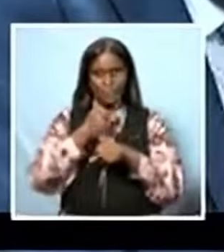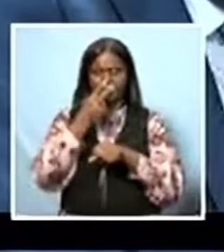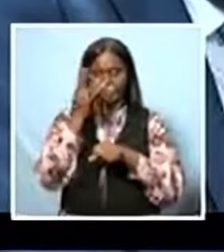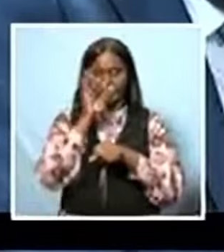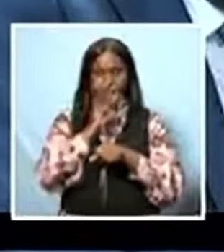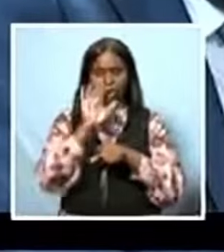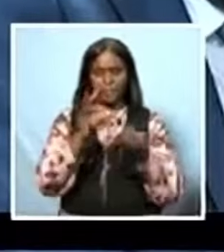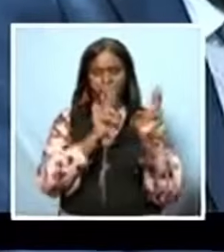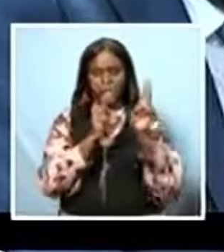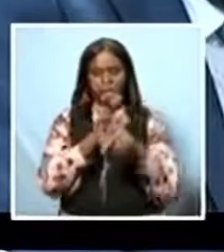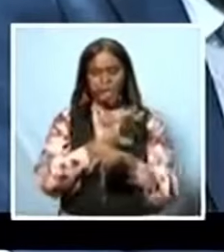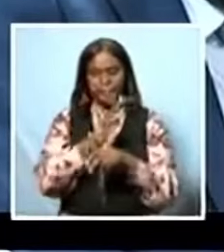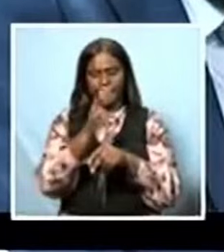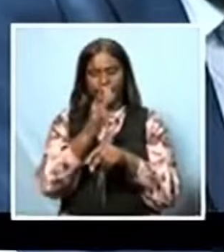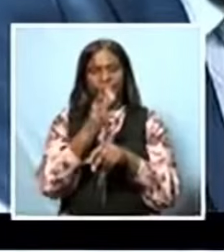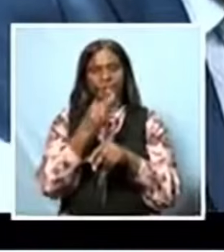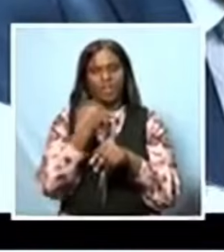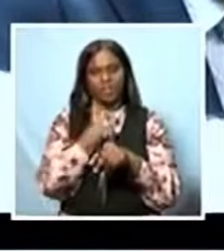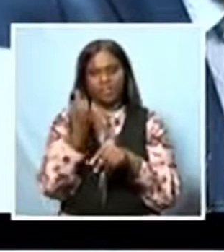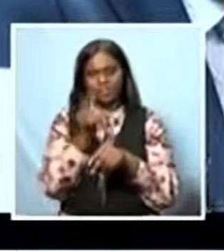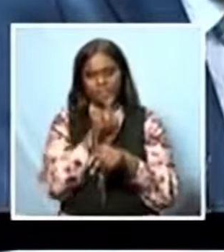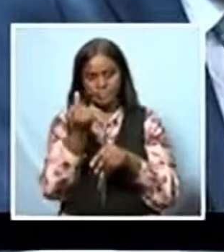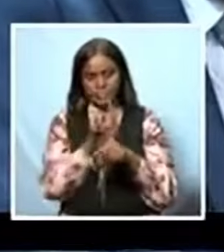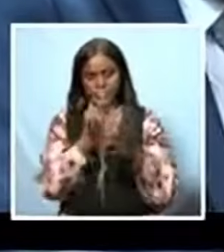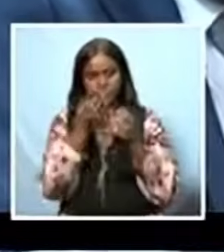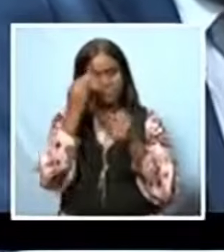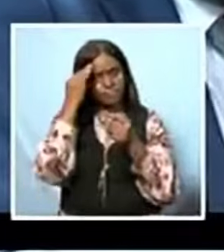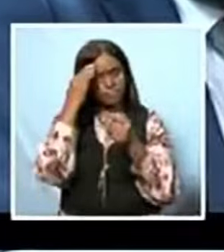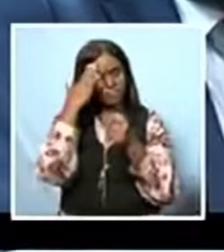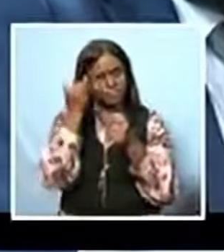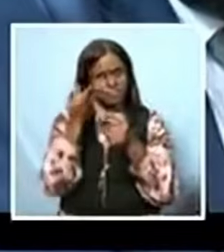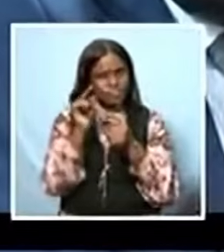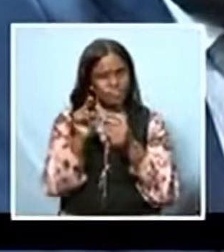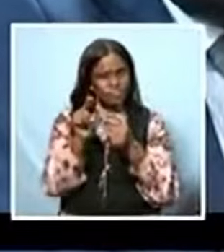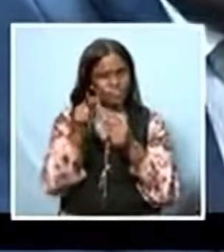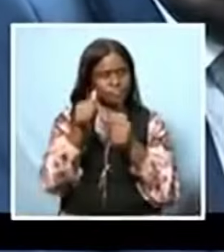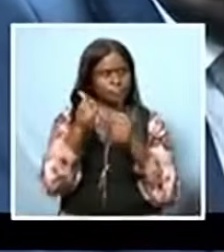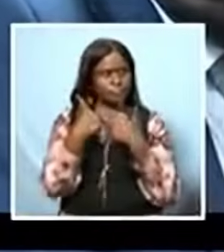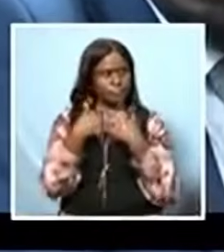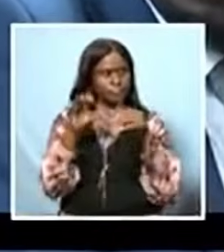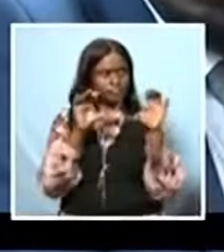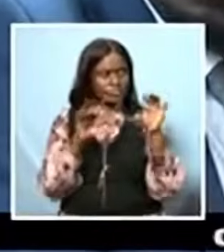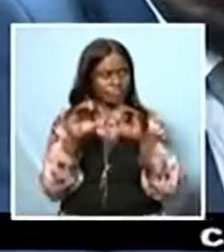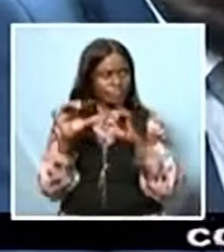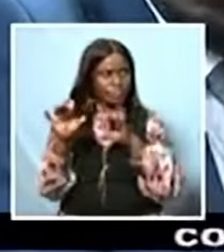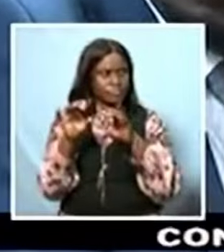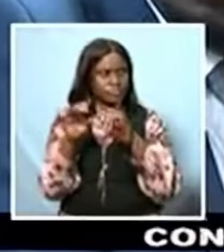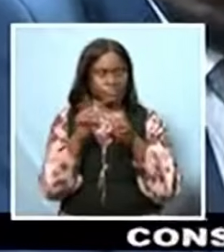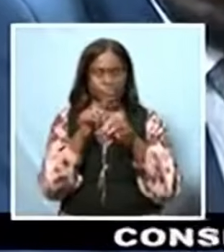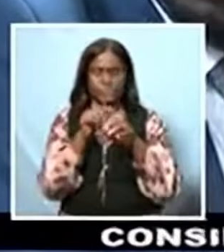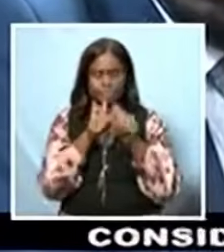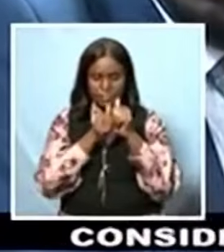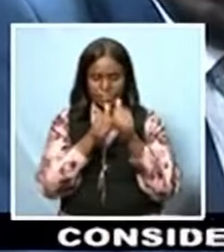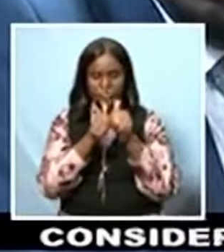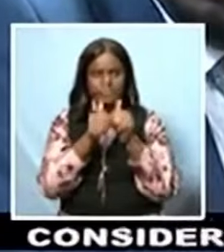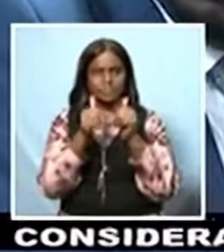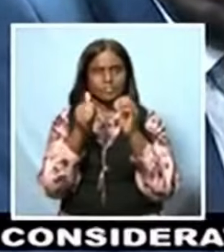your response, but I just want to find out why you didn't follow the